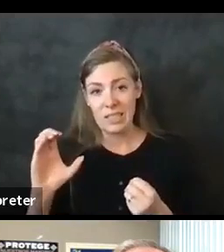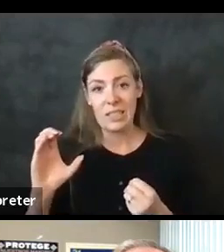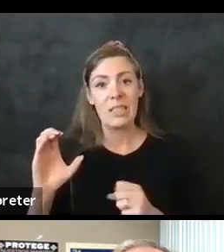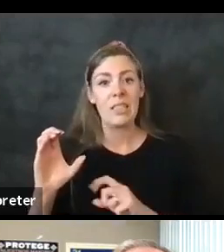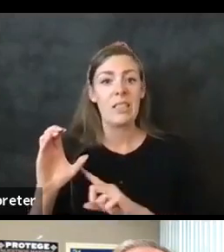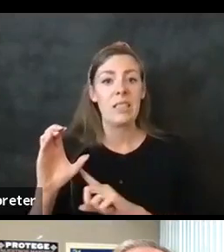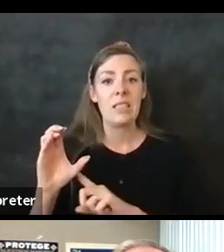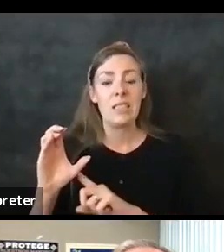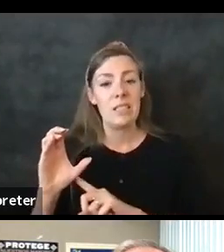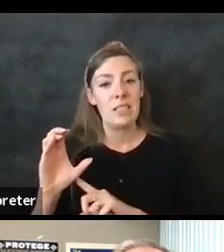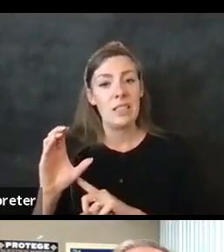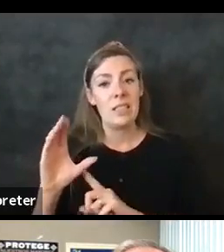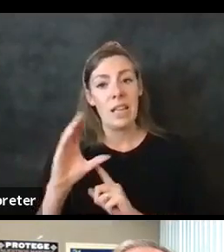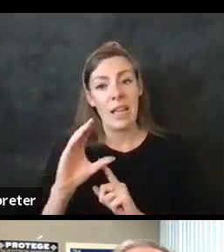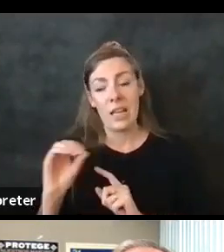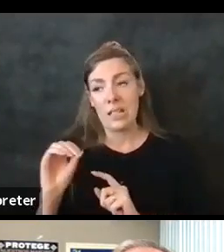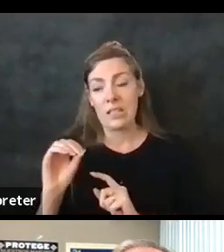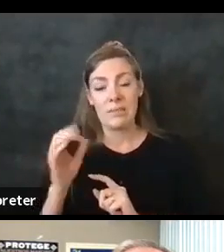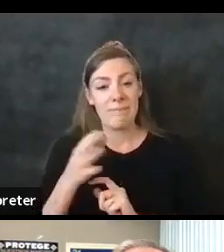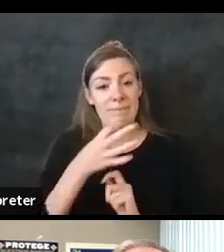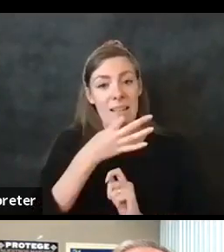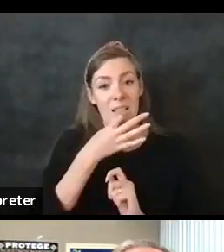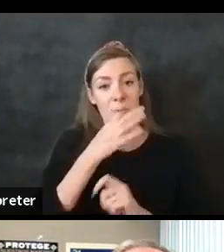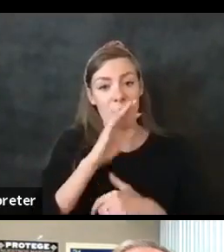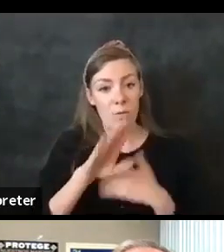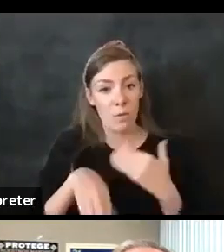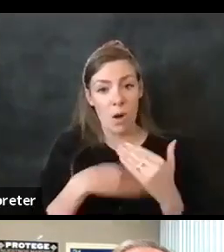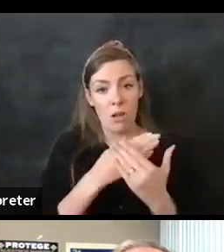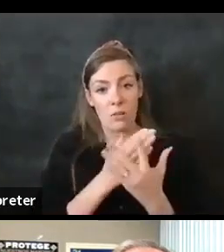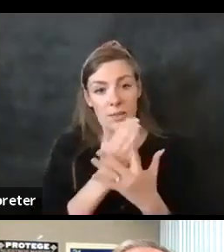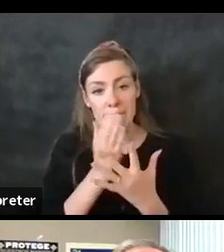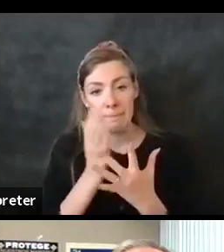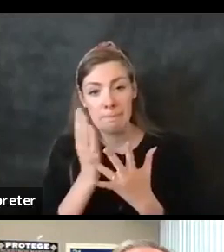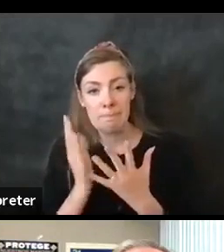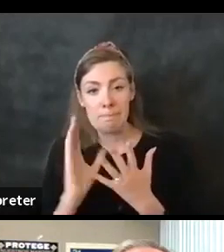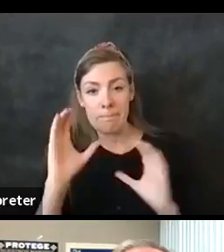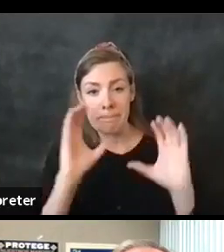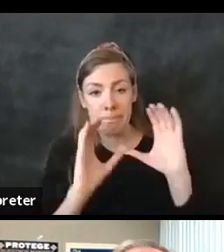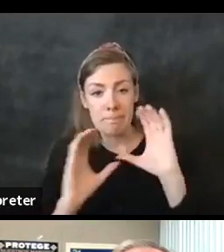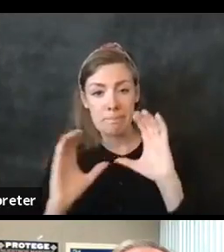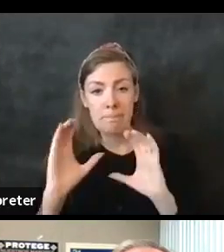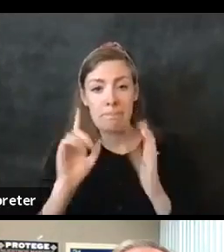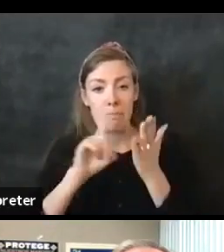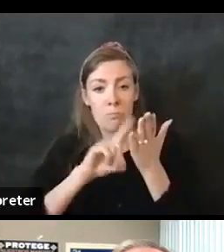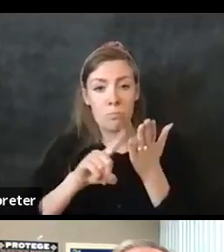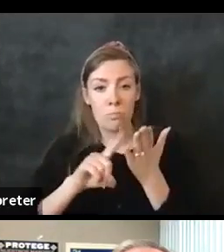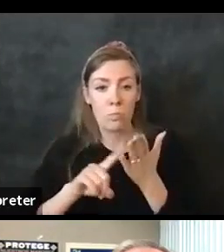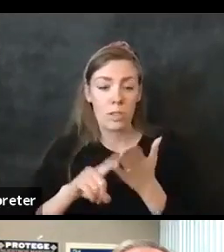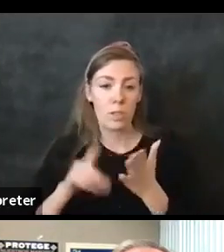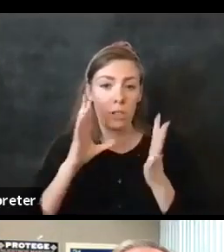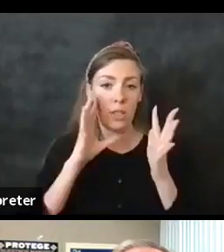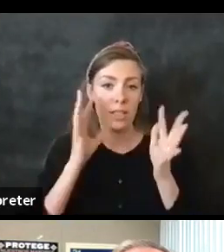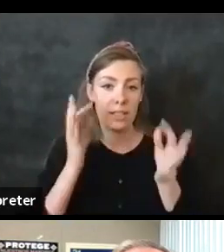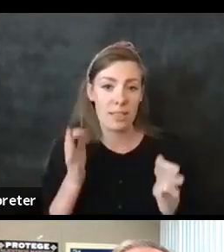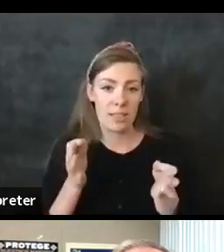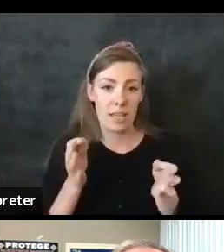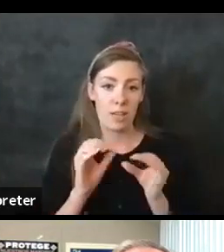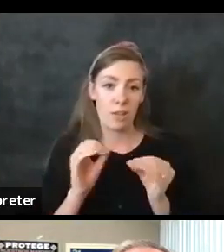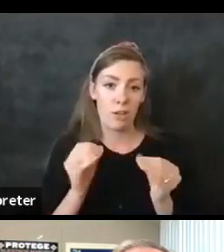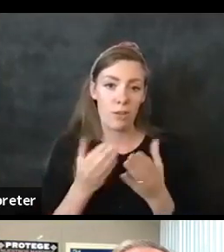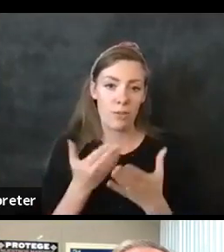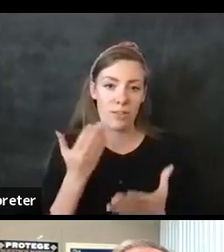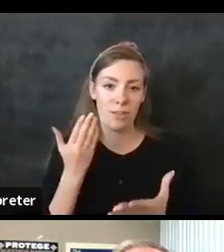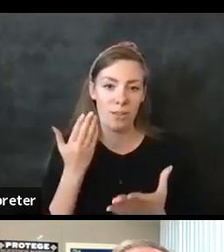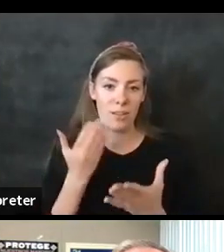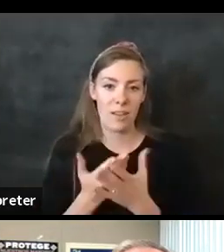And forensic experts from all of these agencies looked at all the evidence and concluded that there was no evidence